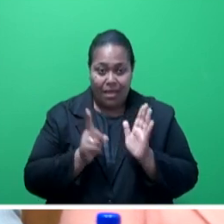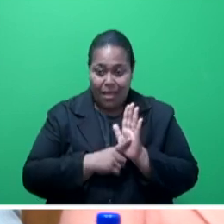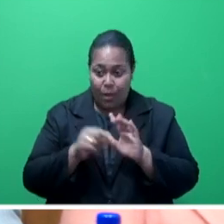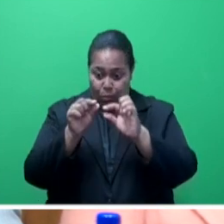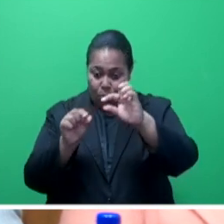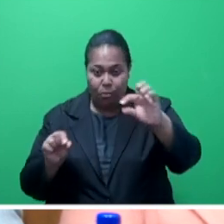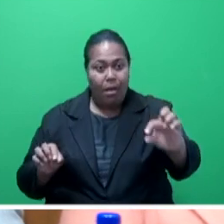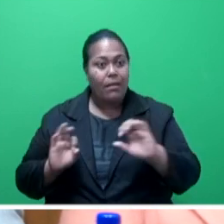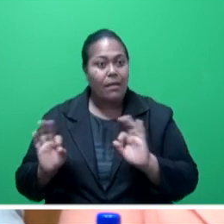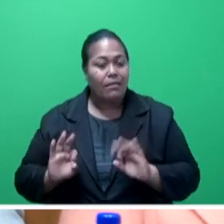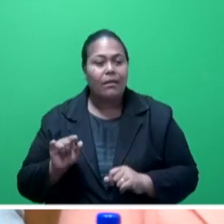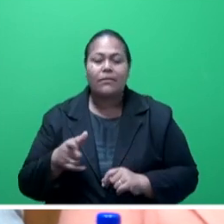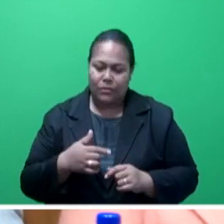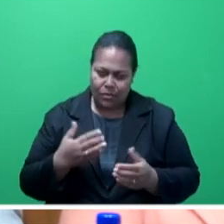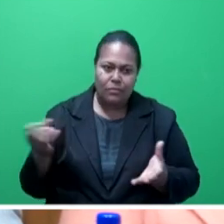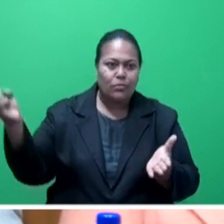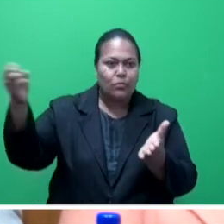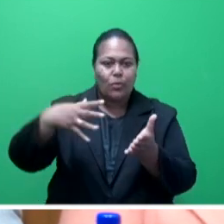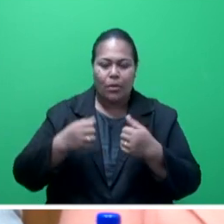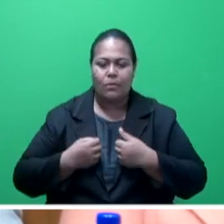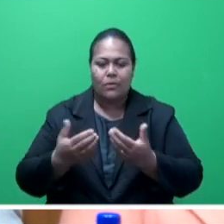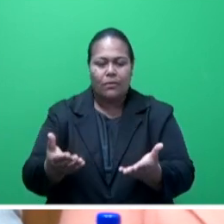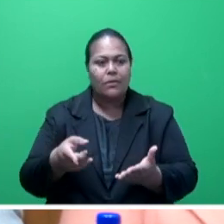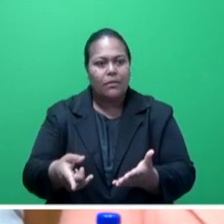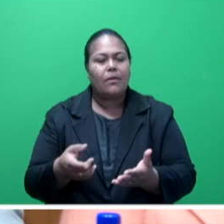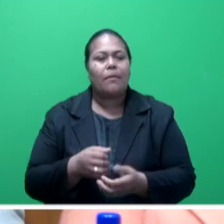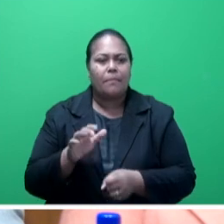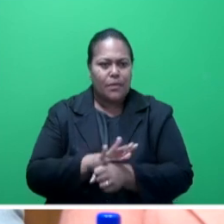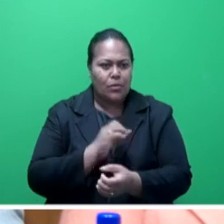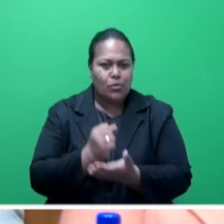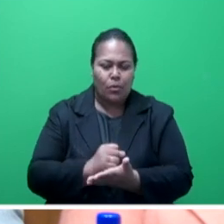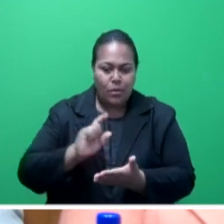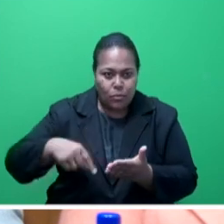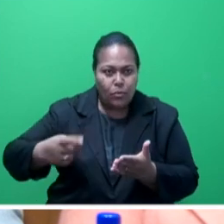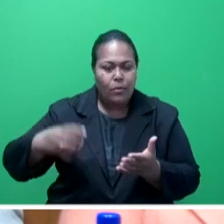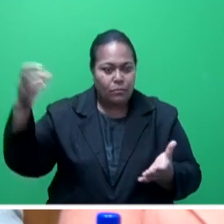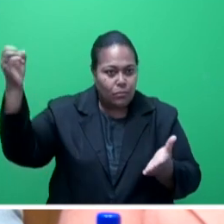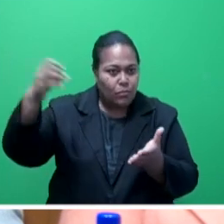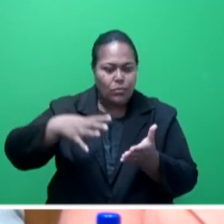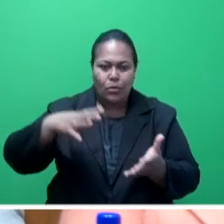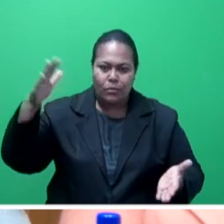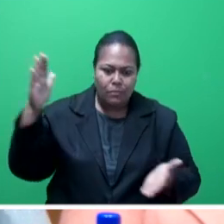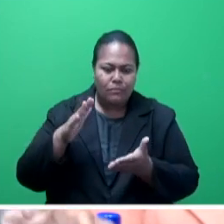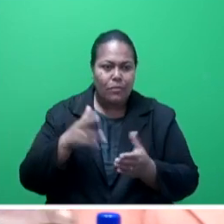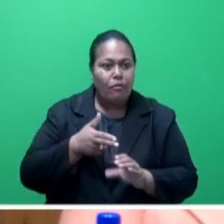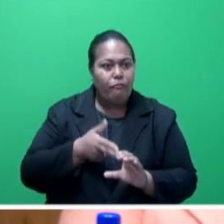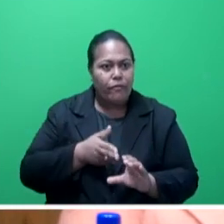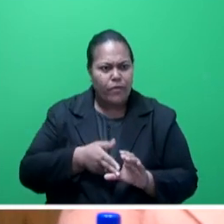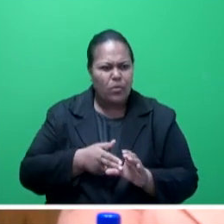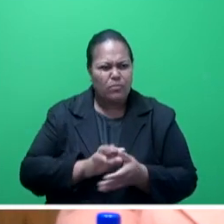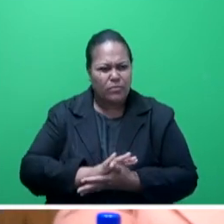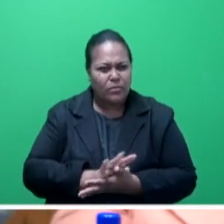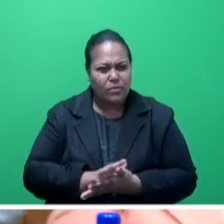ways of introducing and implementing programs for energy efficiency and conservation to reduce carbon emissions. A total of